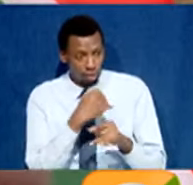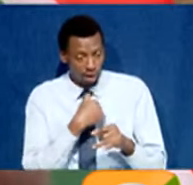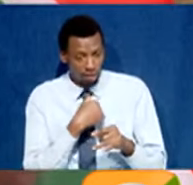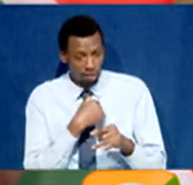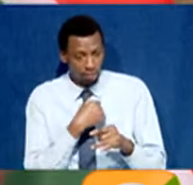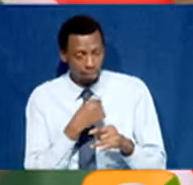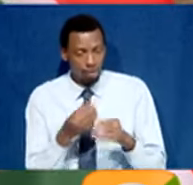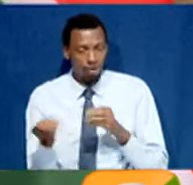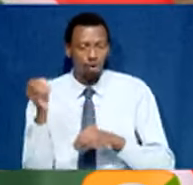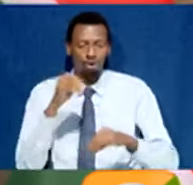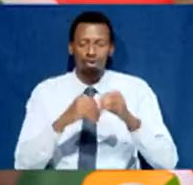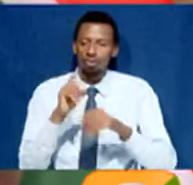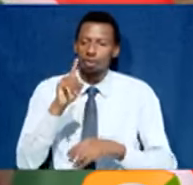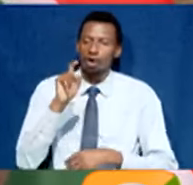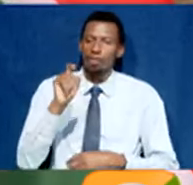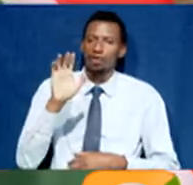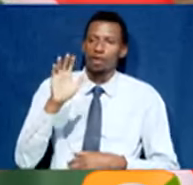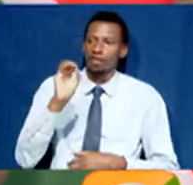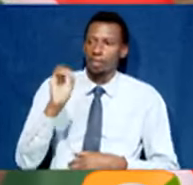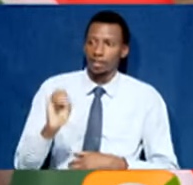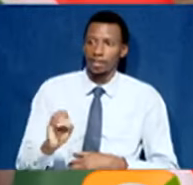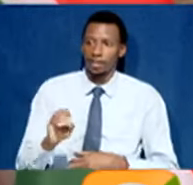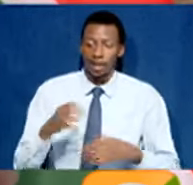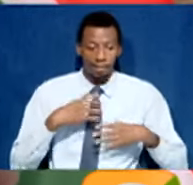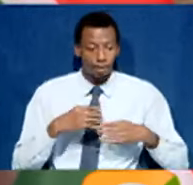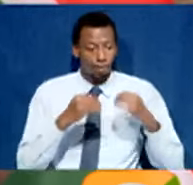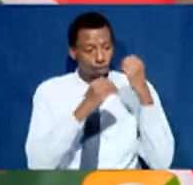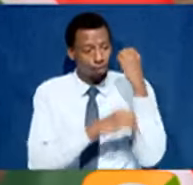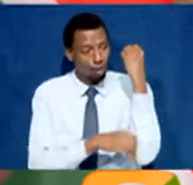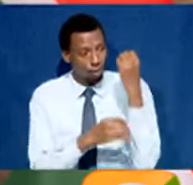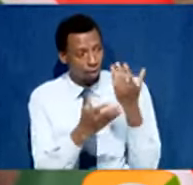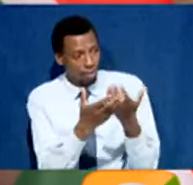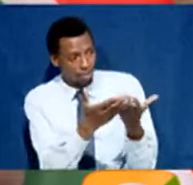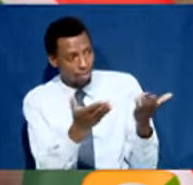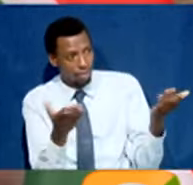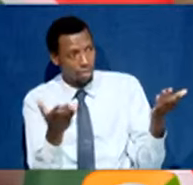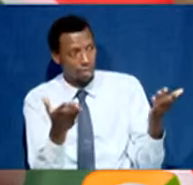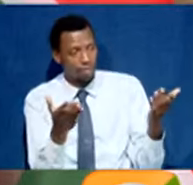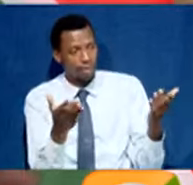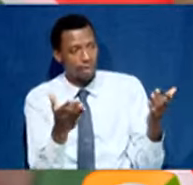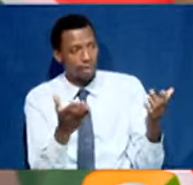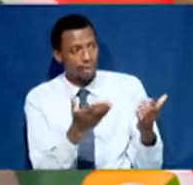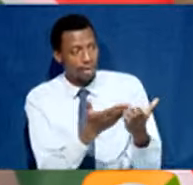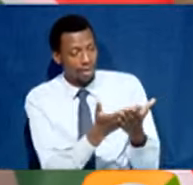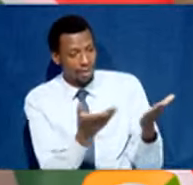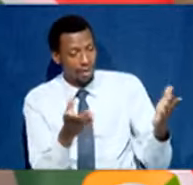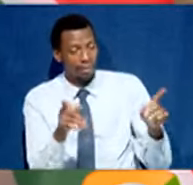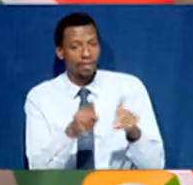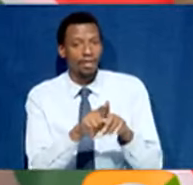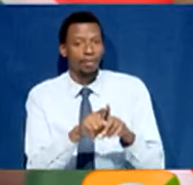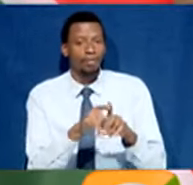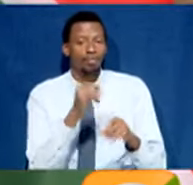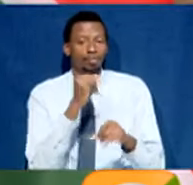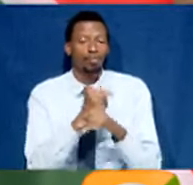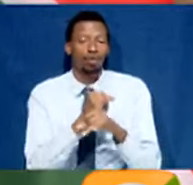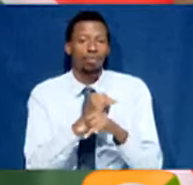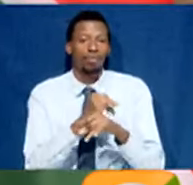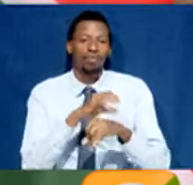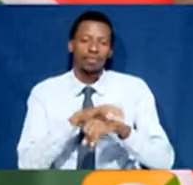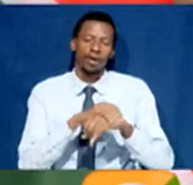so that those of us who are hustlers, the people in the street, can, even them, they can have a job. They now